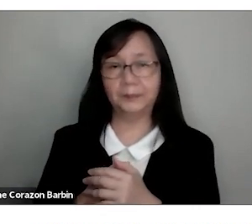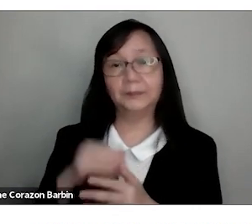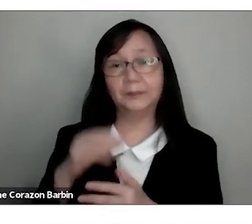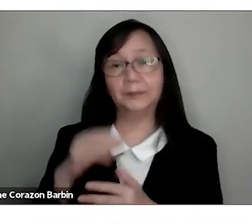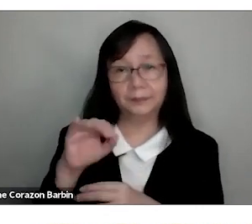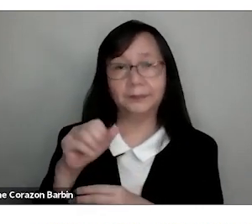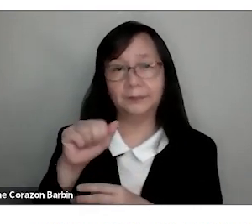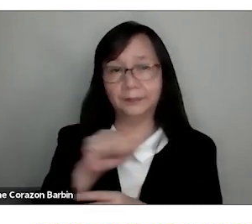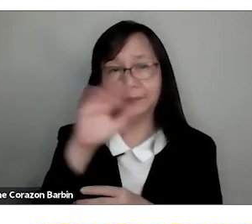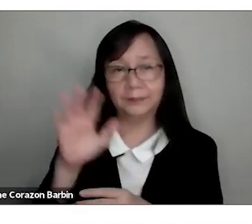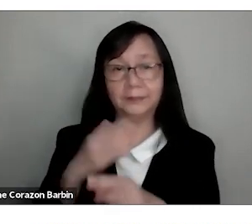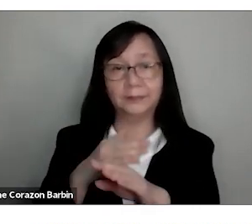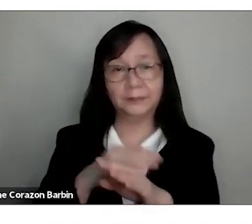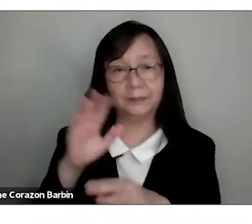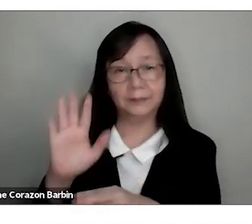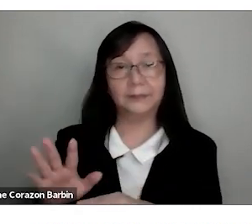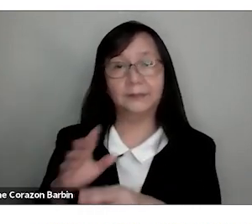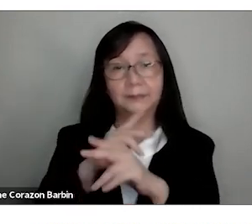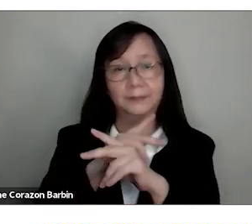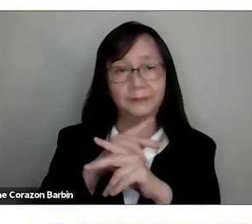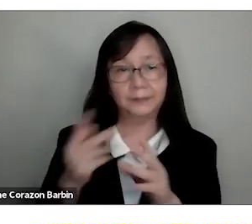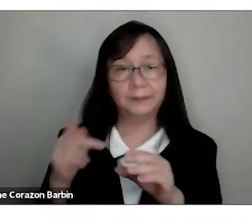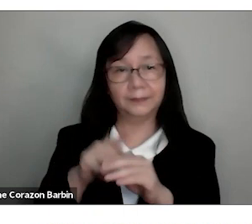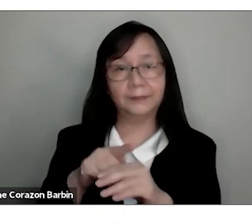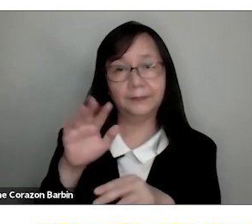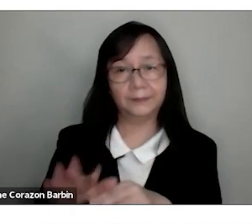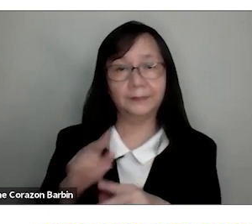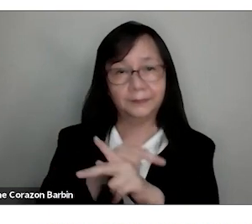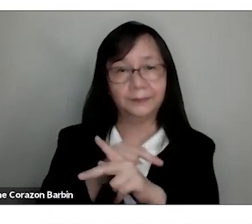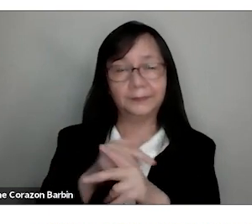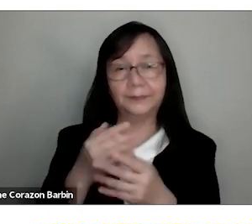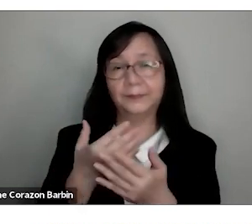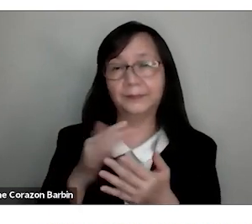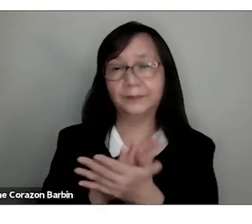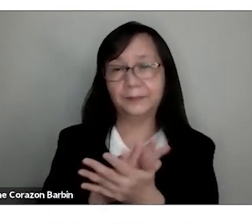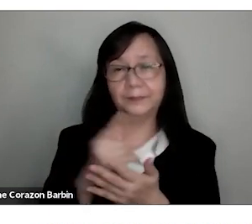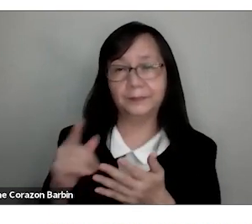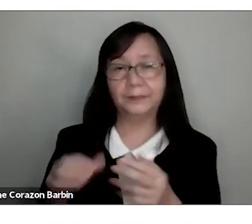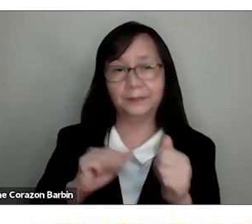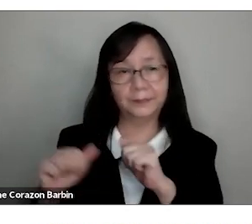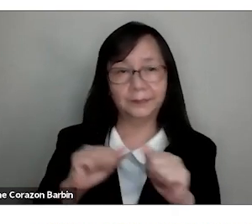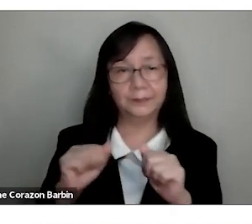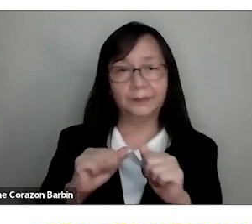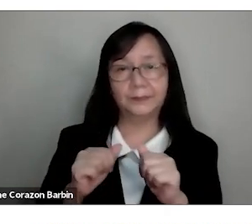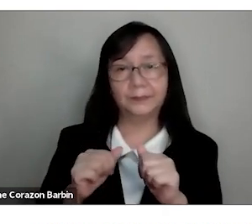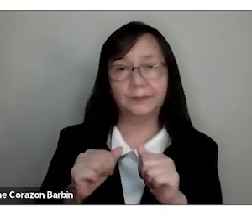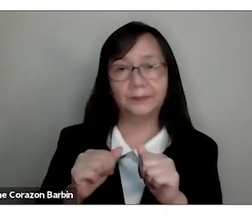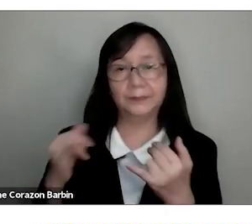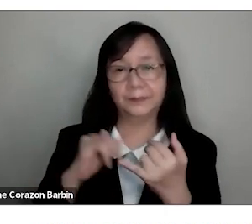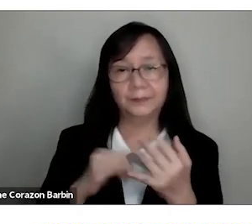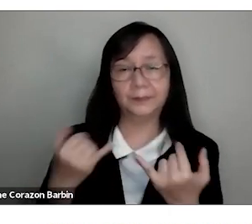CRC has also developed child protection and for child participation and child protection documents for the activity. This includes consent from the